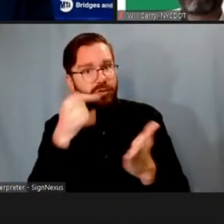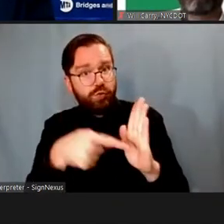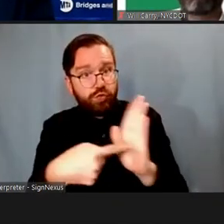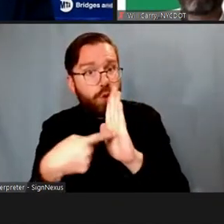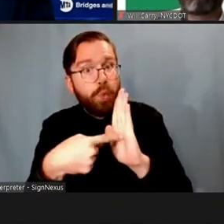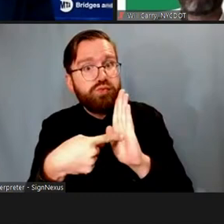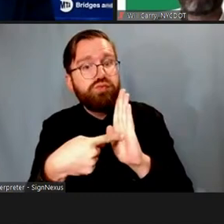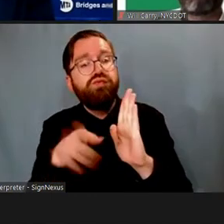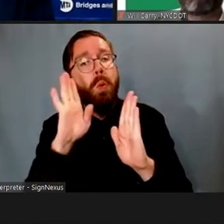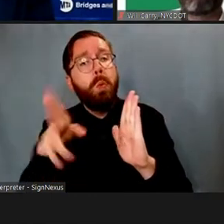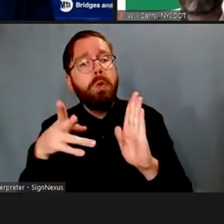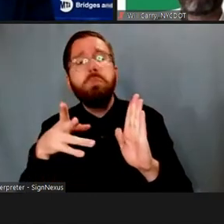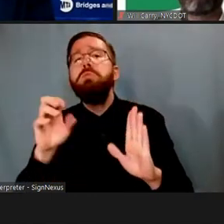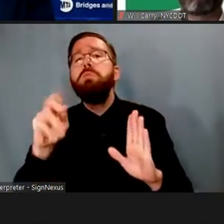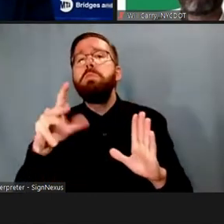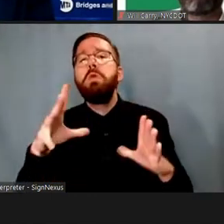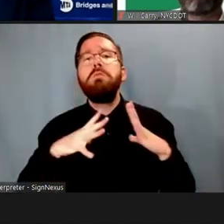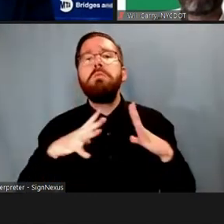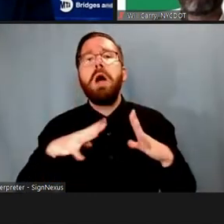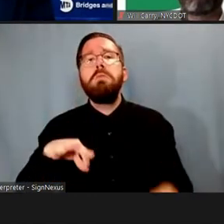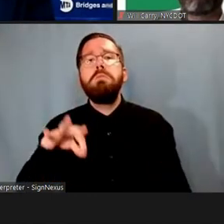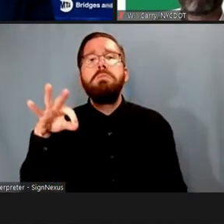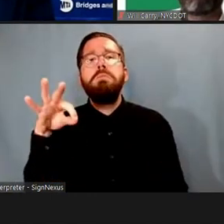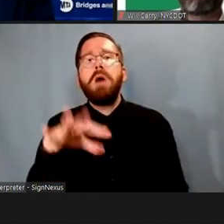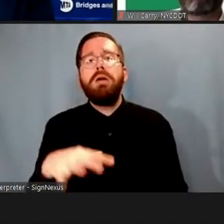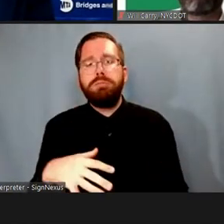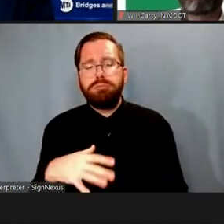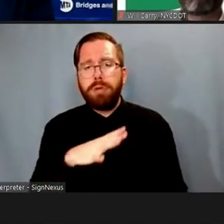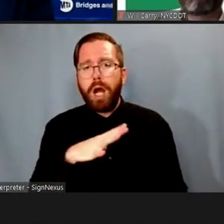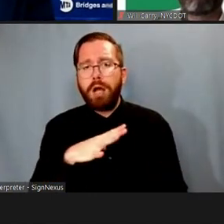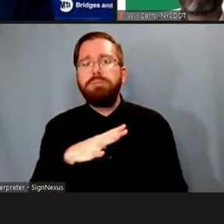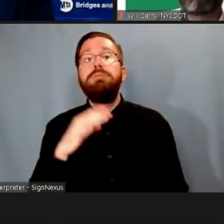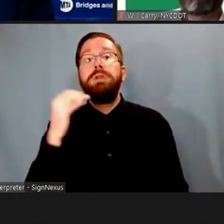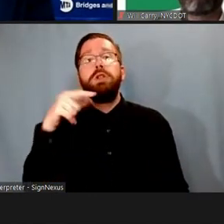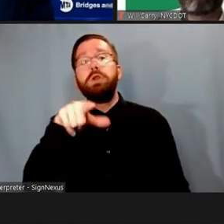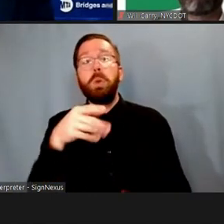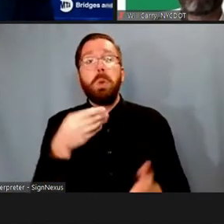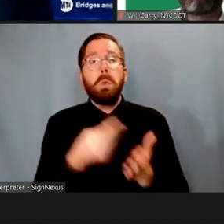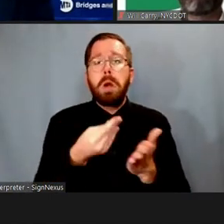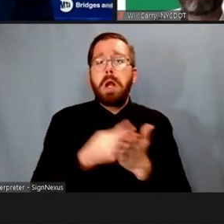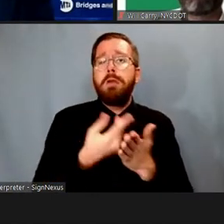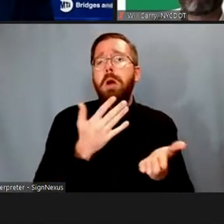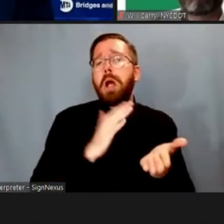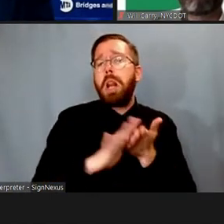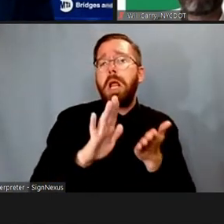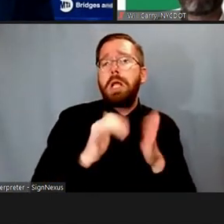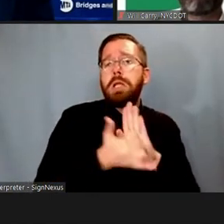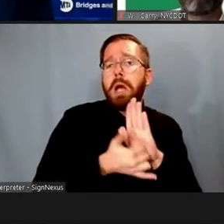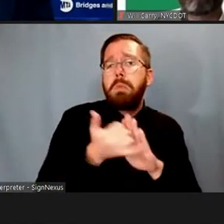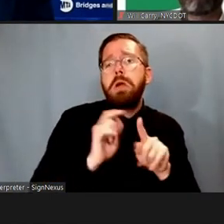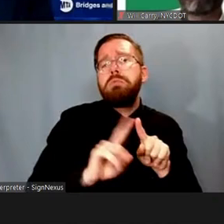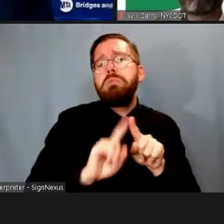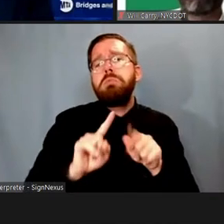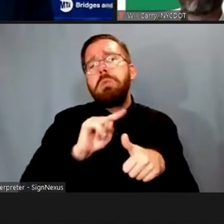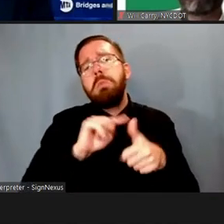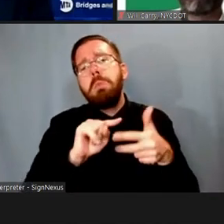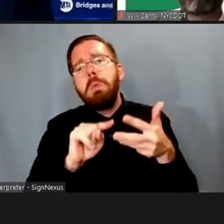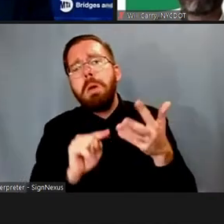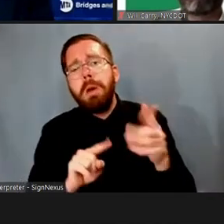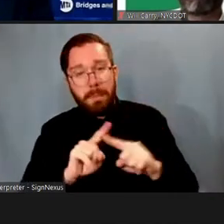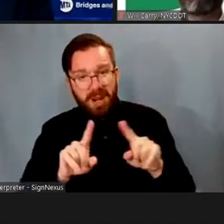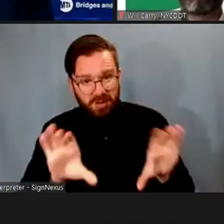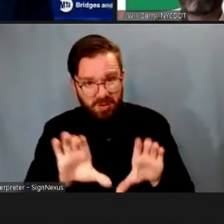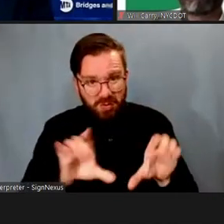money went you guys take money for cleaning up subways this that whatever i this time